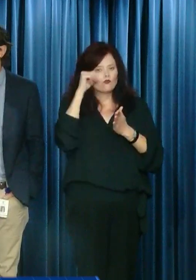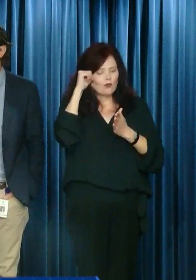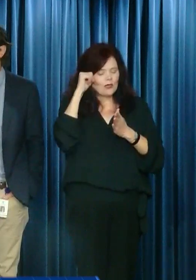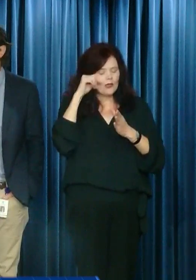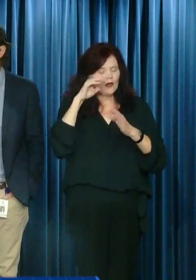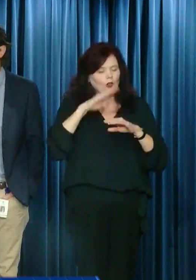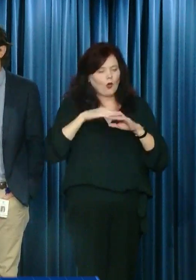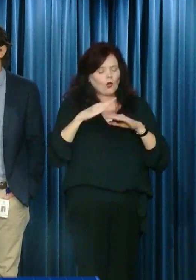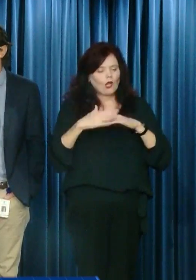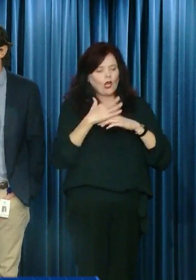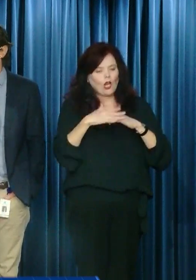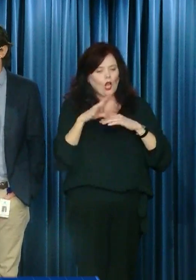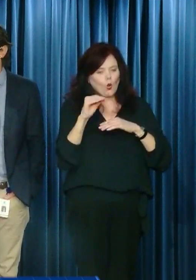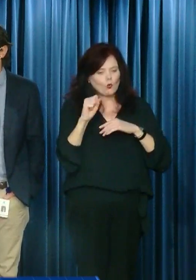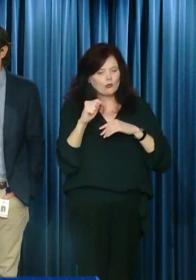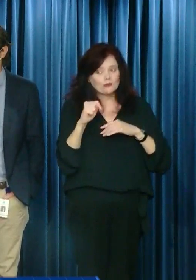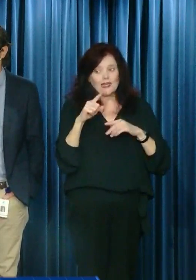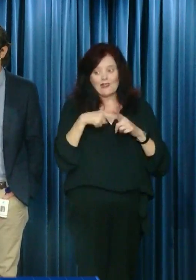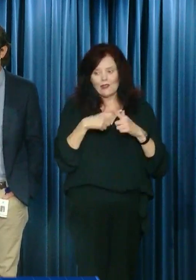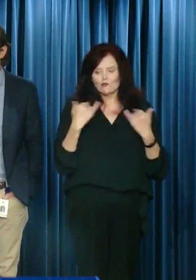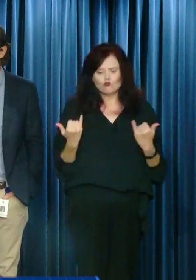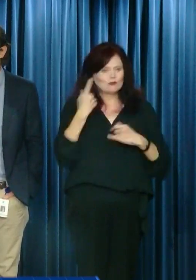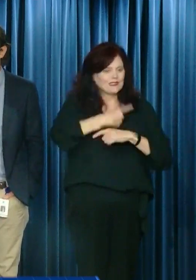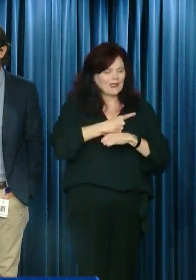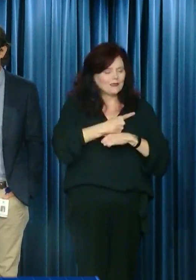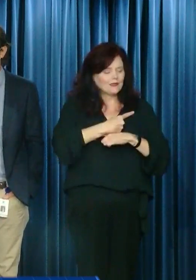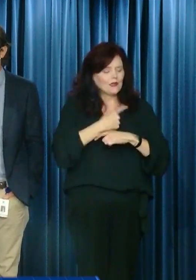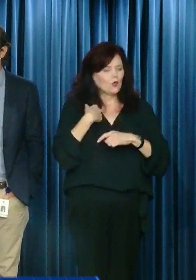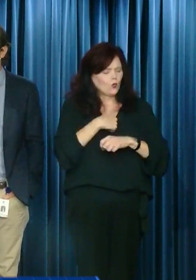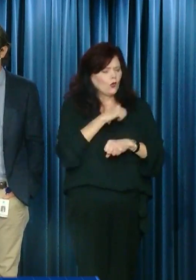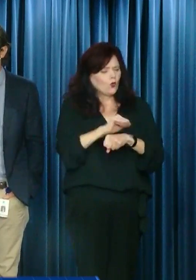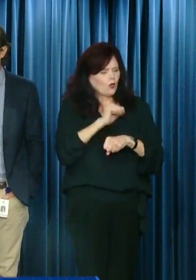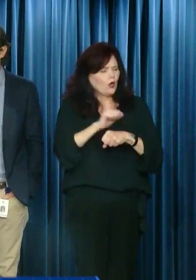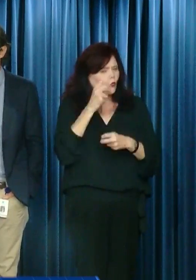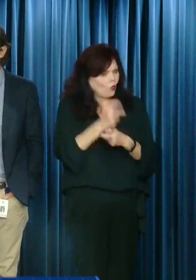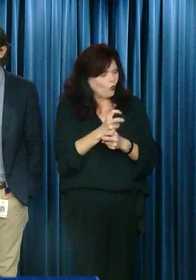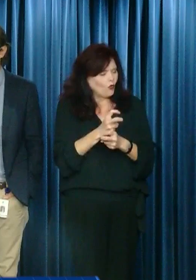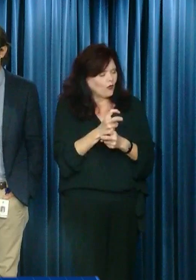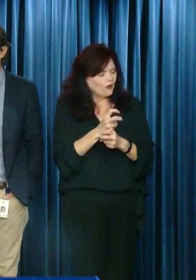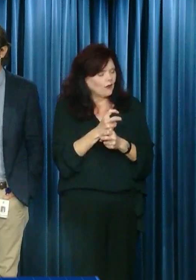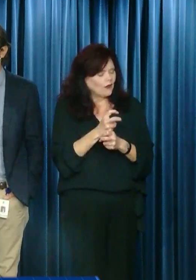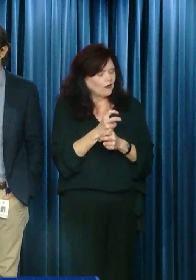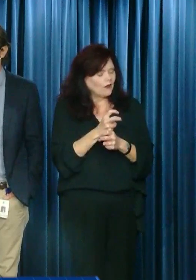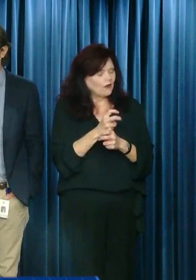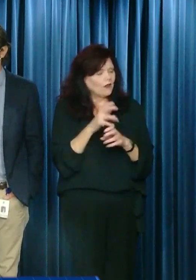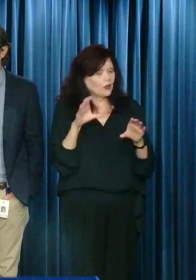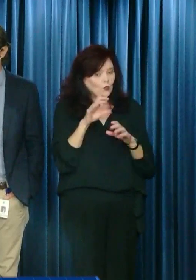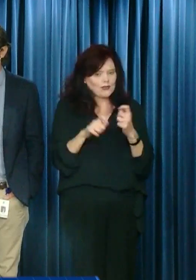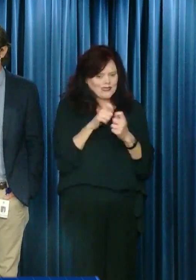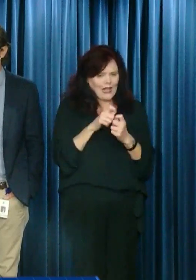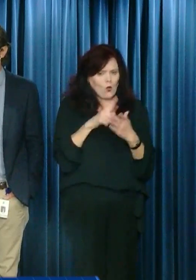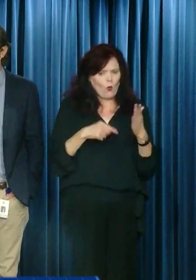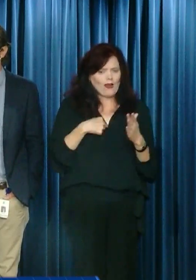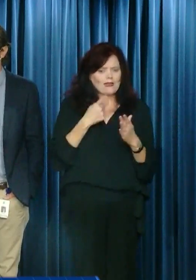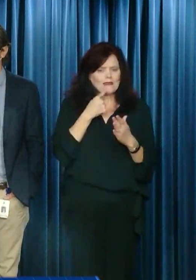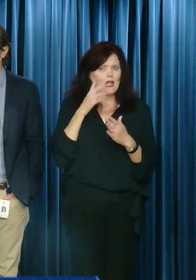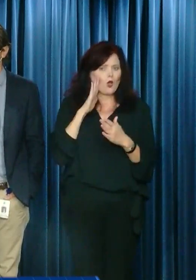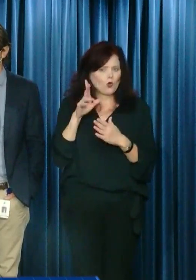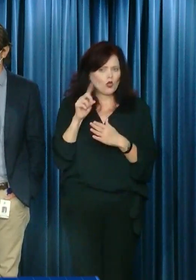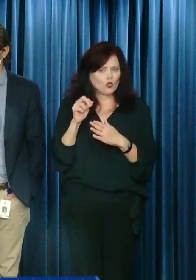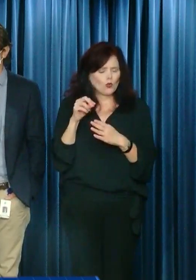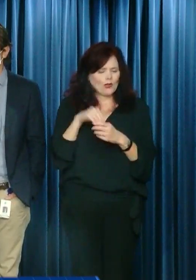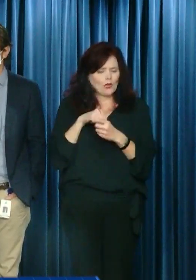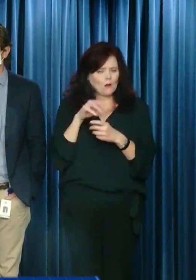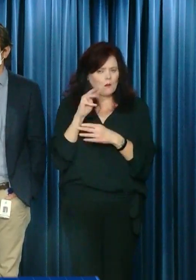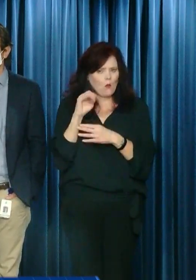Coast, and then today here in the Jackson Market. And so the reality is we've been working very hard, doing exactly what I said I was going to do in